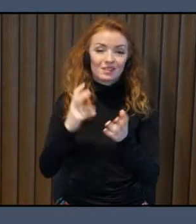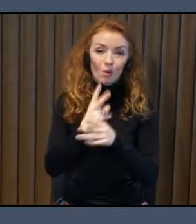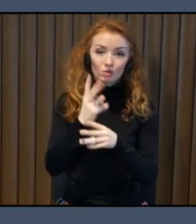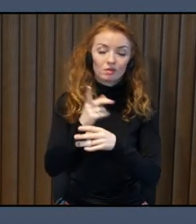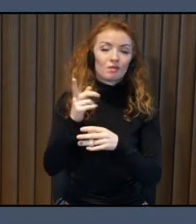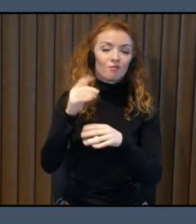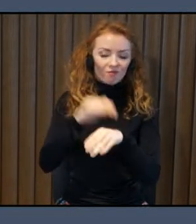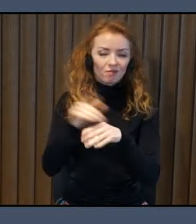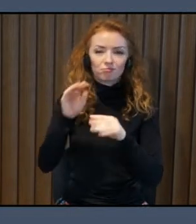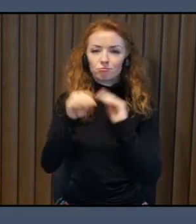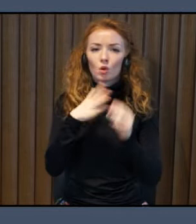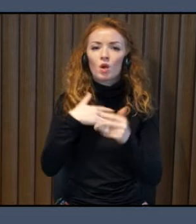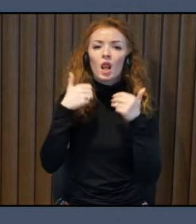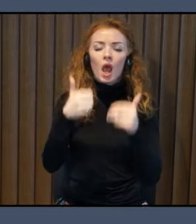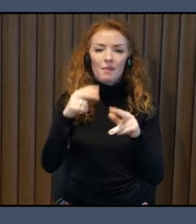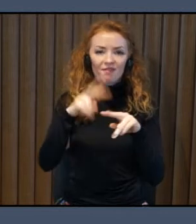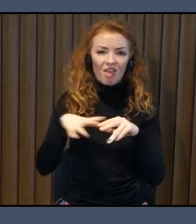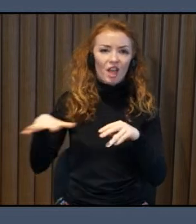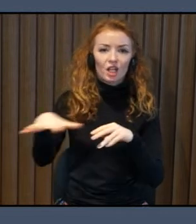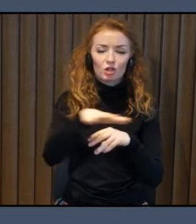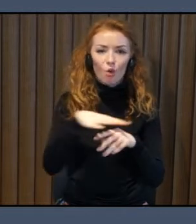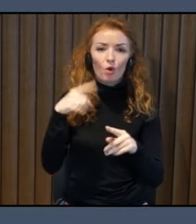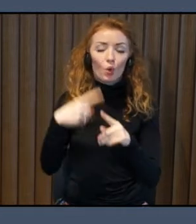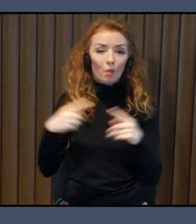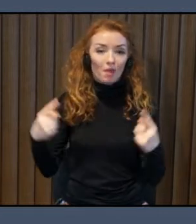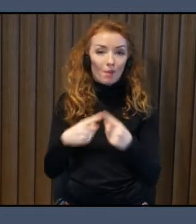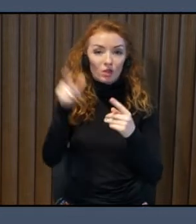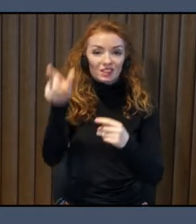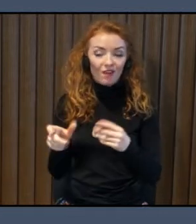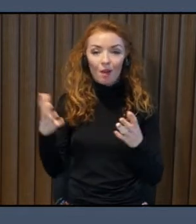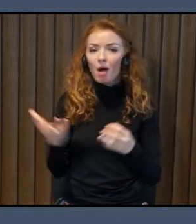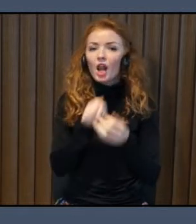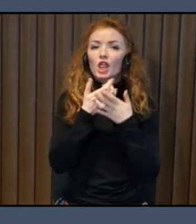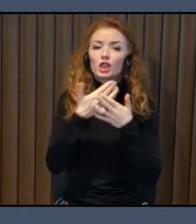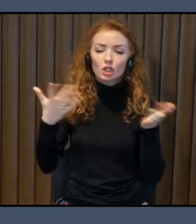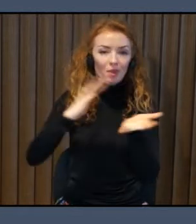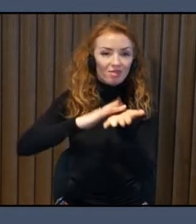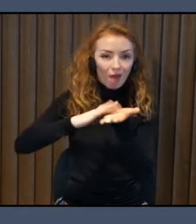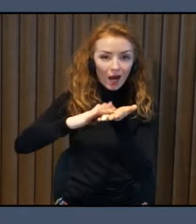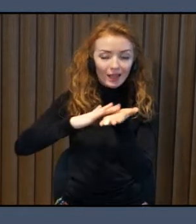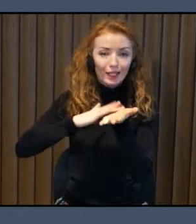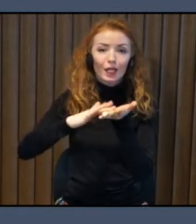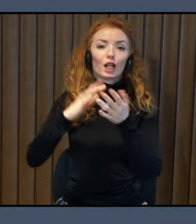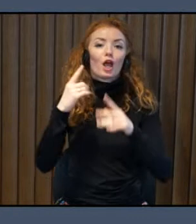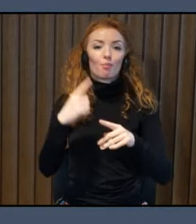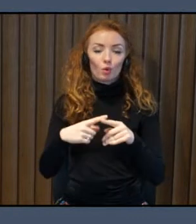with mental disabilities, the territory was well arranged and adjusted for